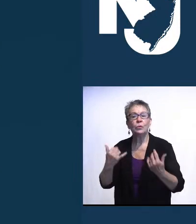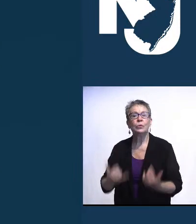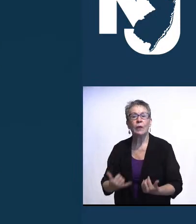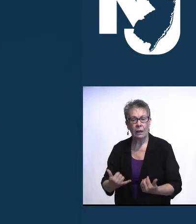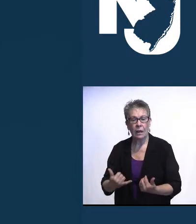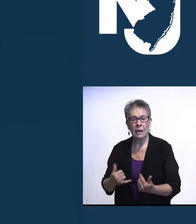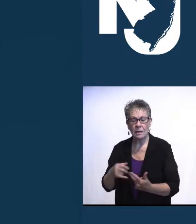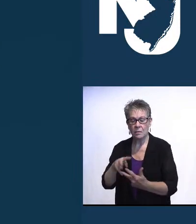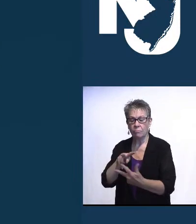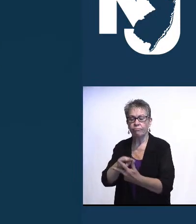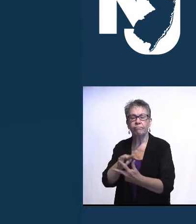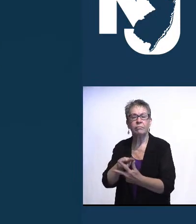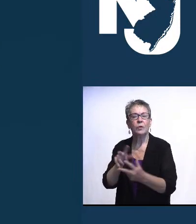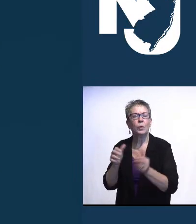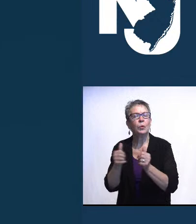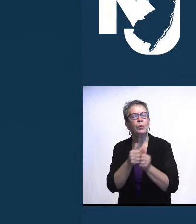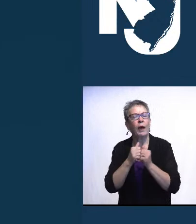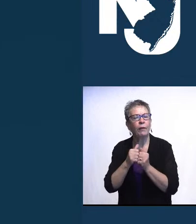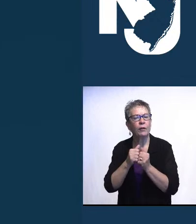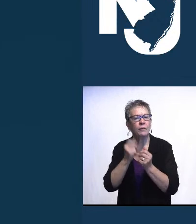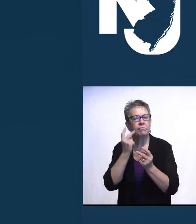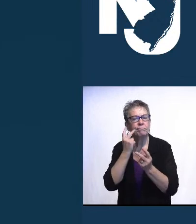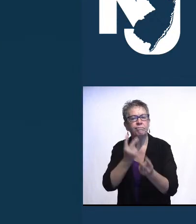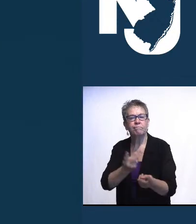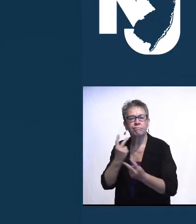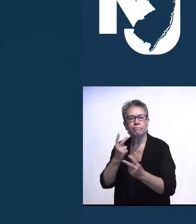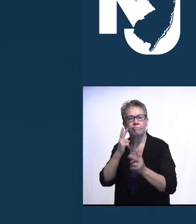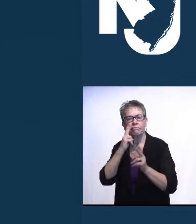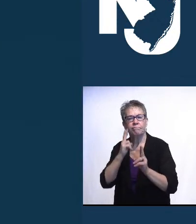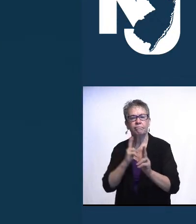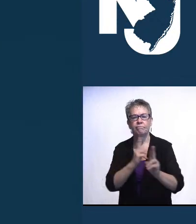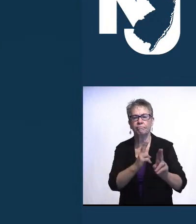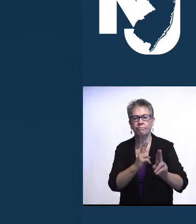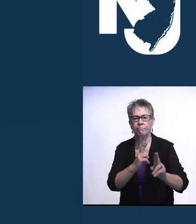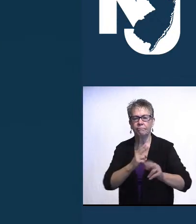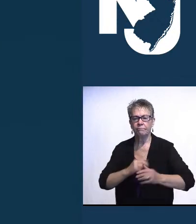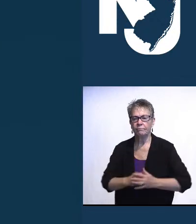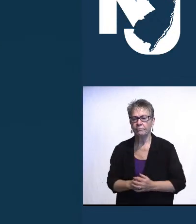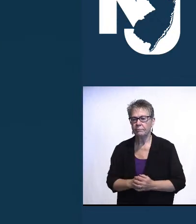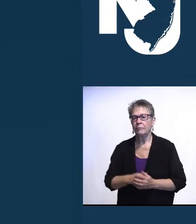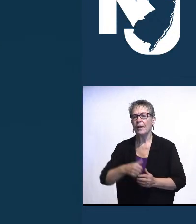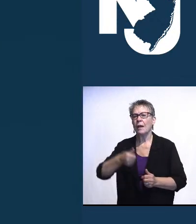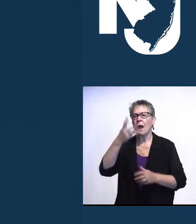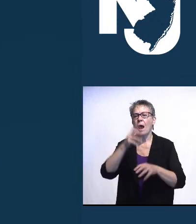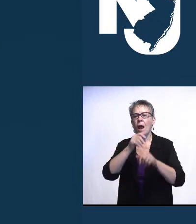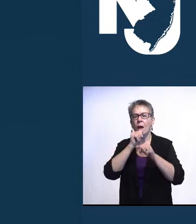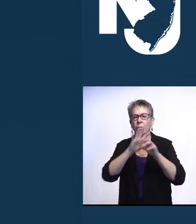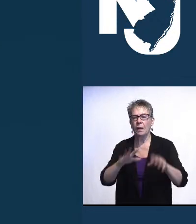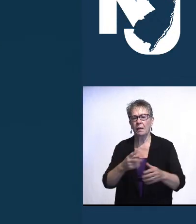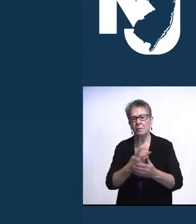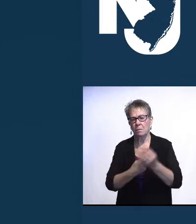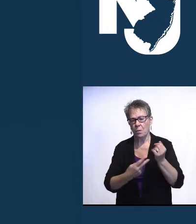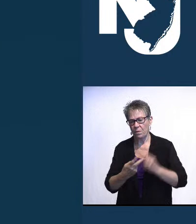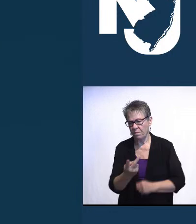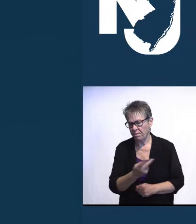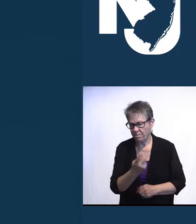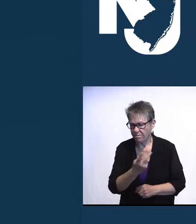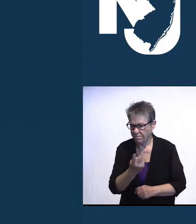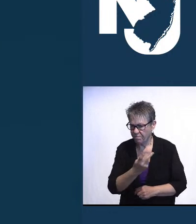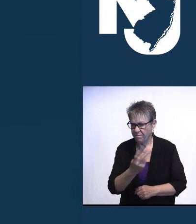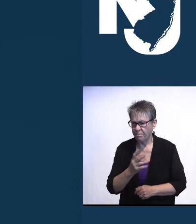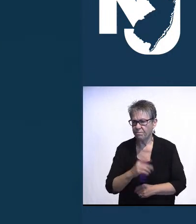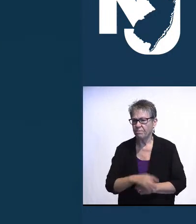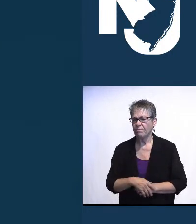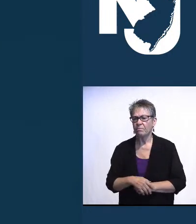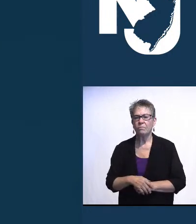are. May God bless both Vincent and Vinny, and we thank them both for the tremendous contributions they made to their community.